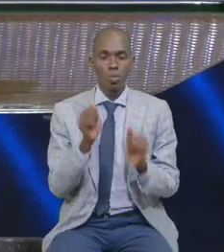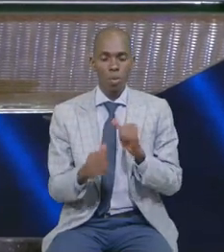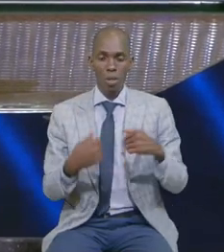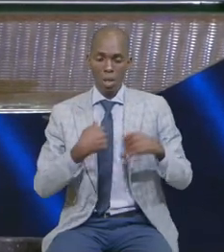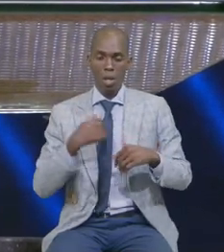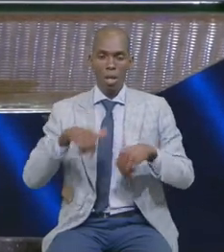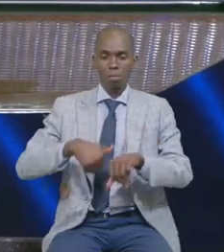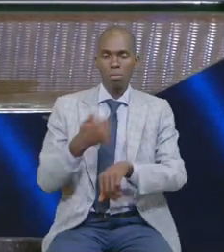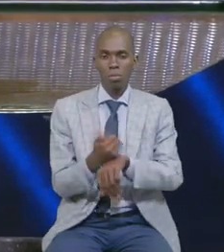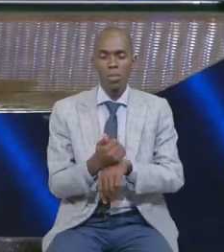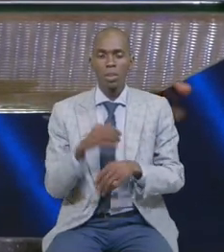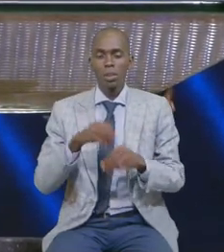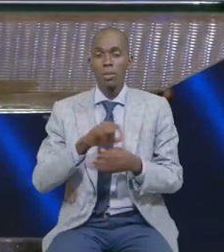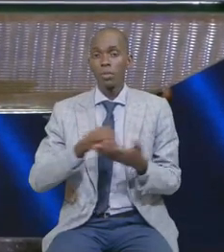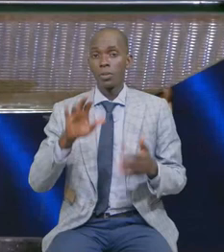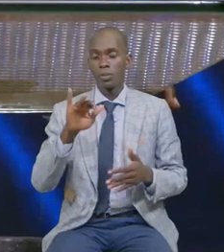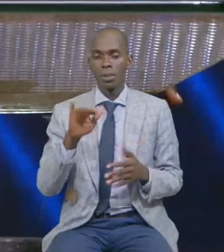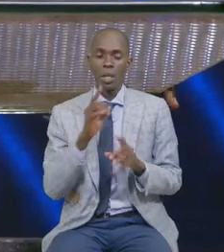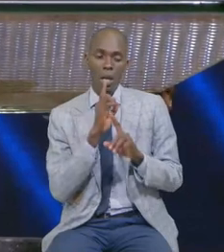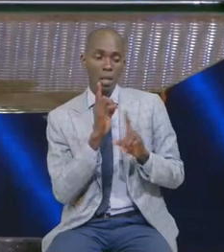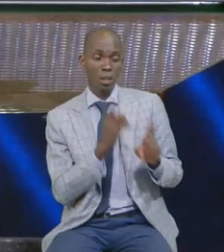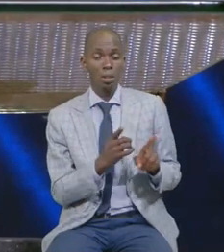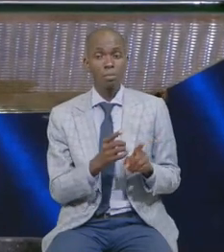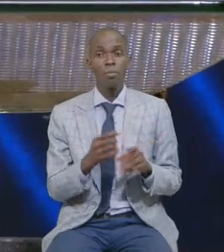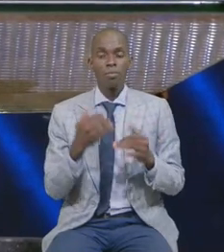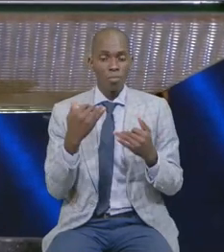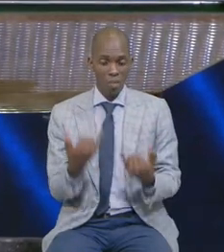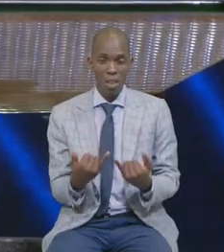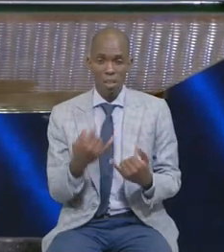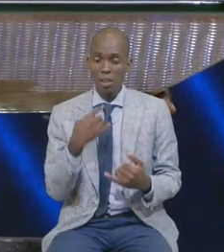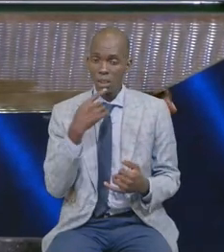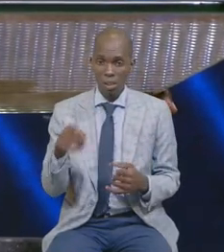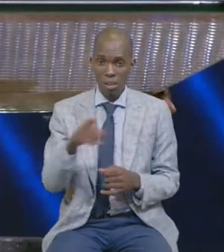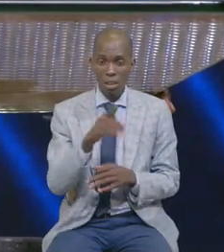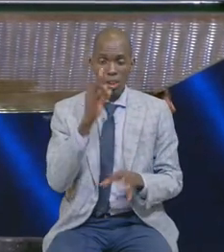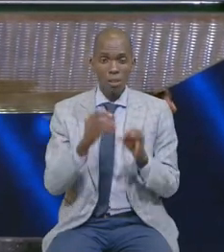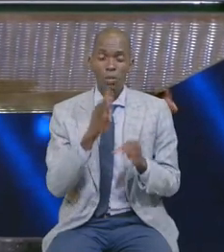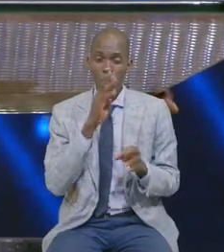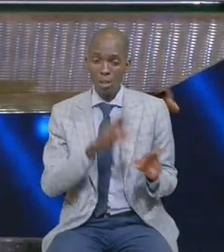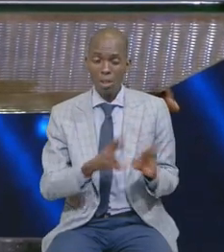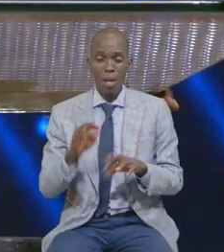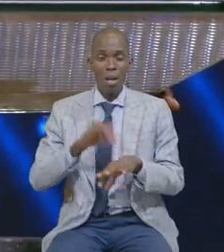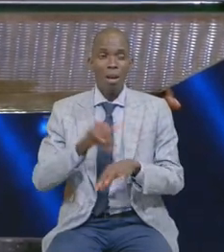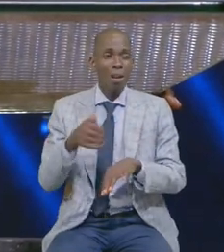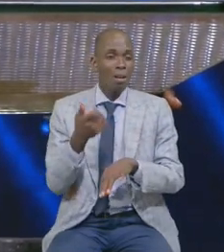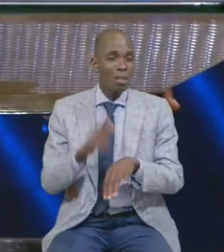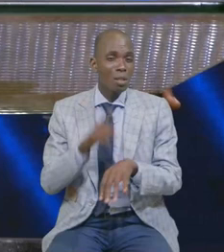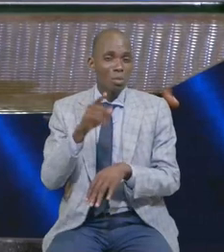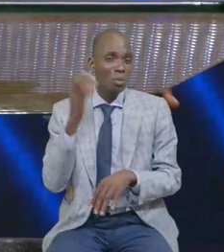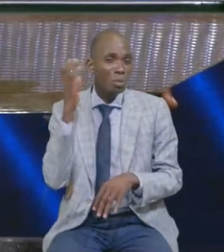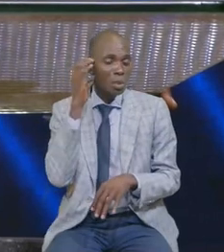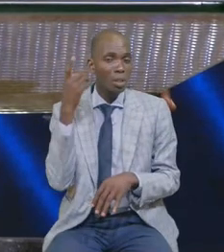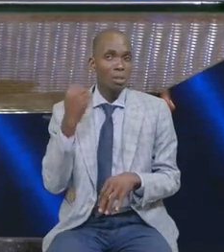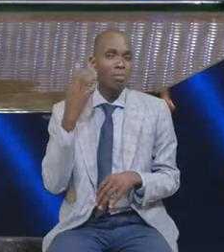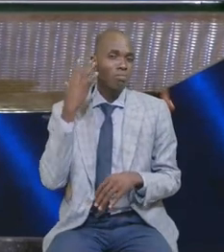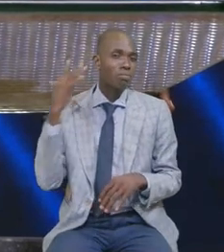15 verse 15 says now if he'd be ready that at what time he hear the